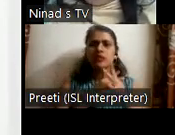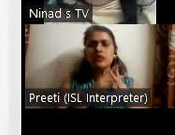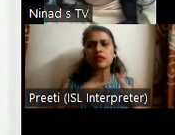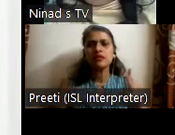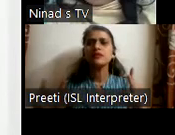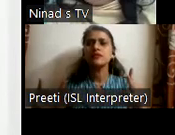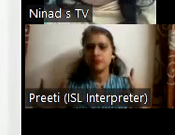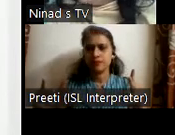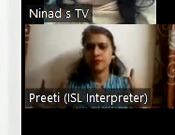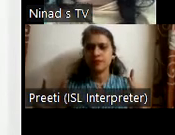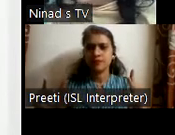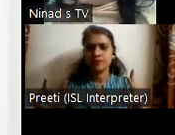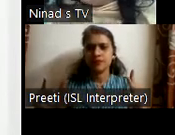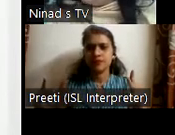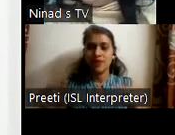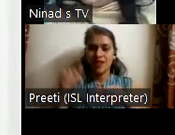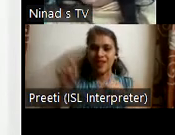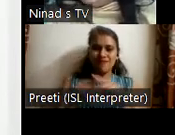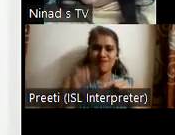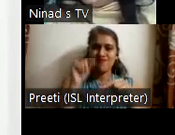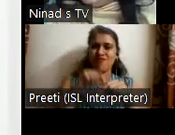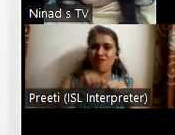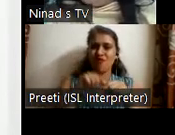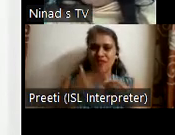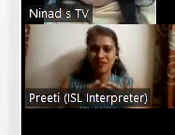the voting system, the